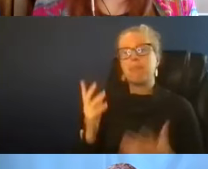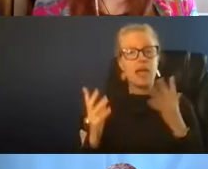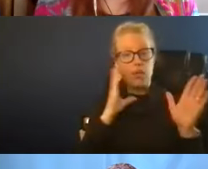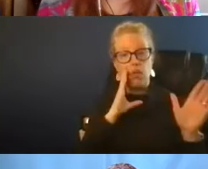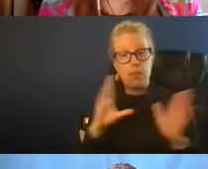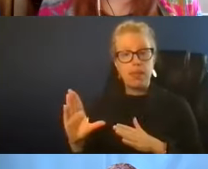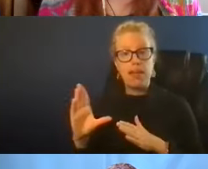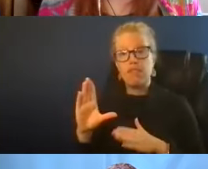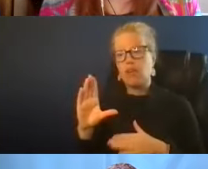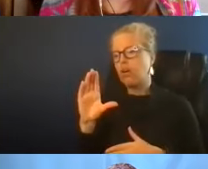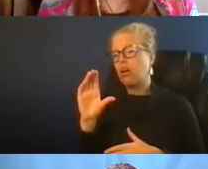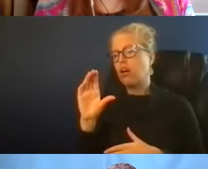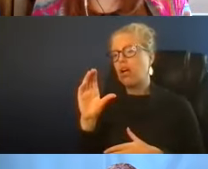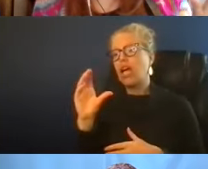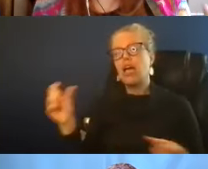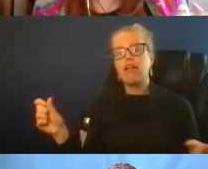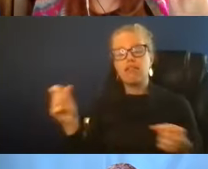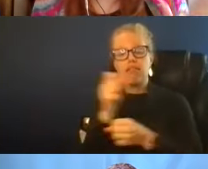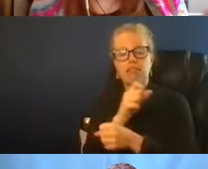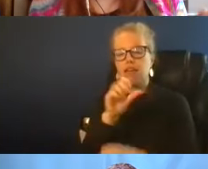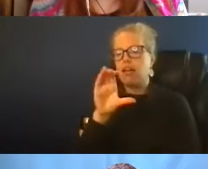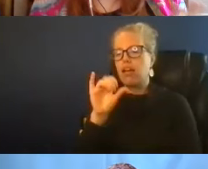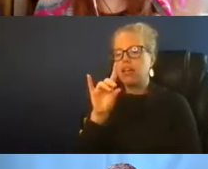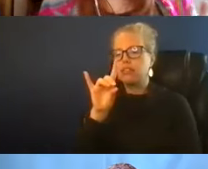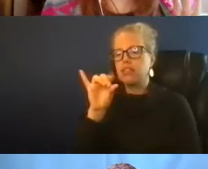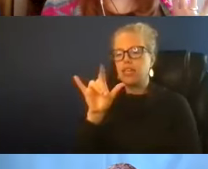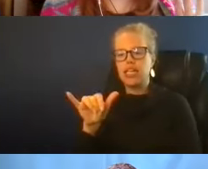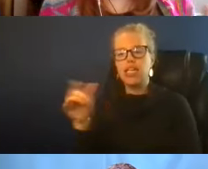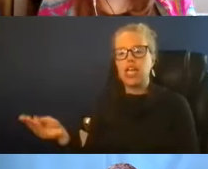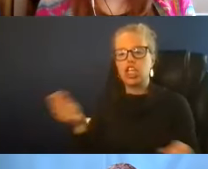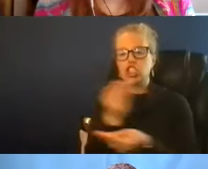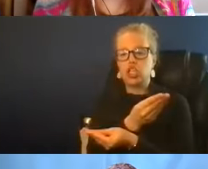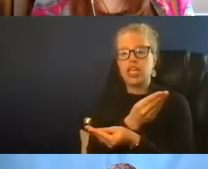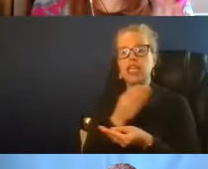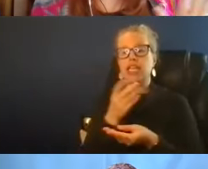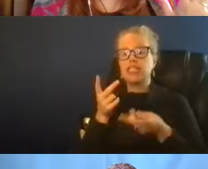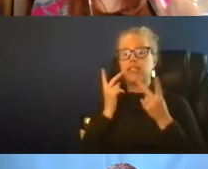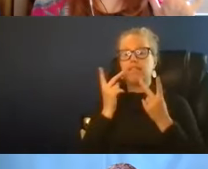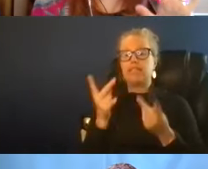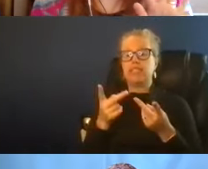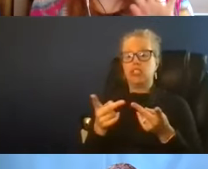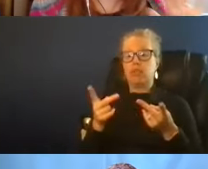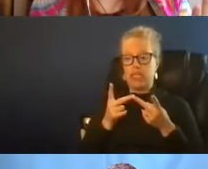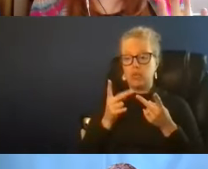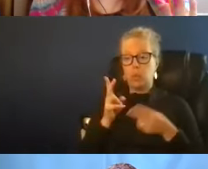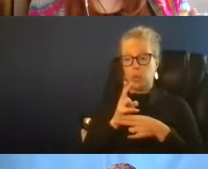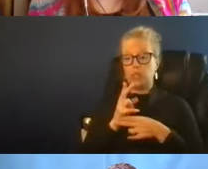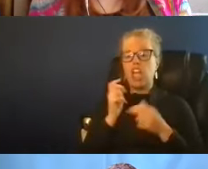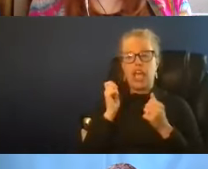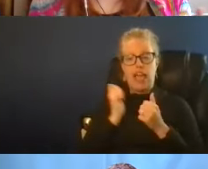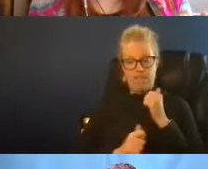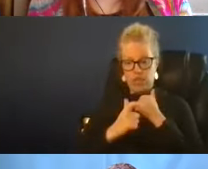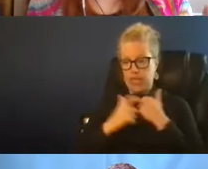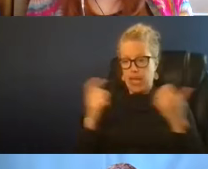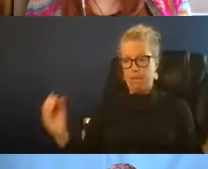for custody exchange strategies of, okay, this is the visitation site we're going to use. This is how we're going to do